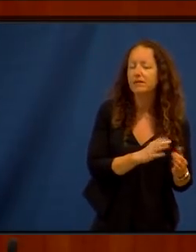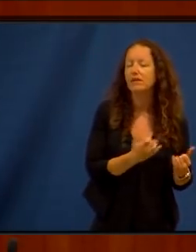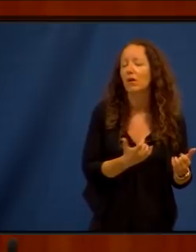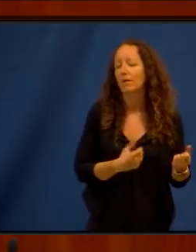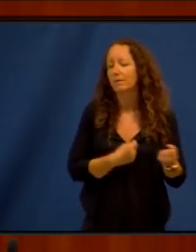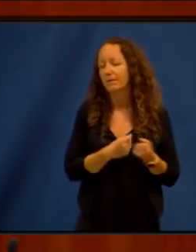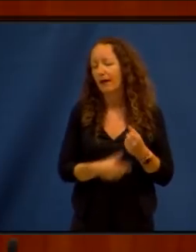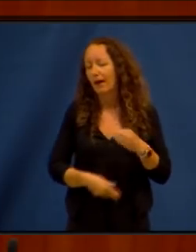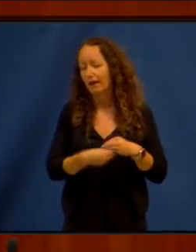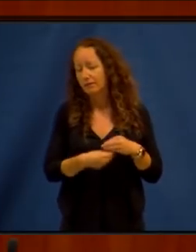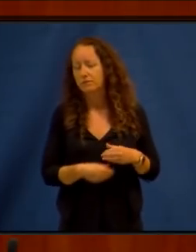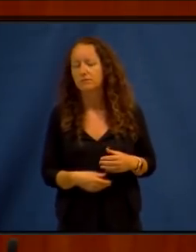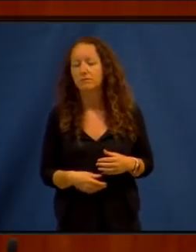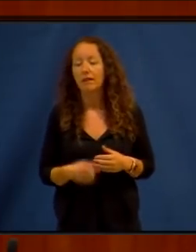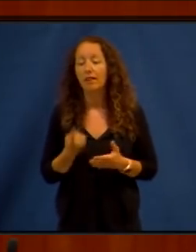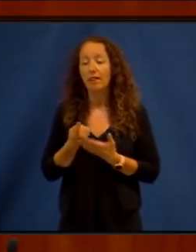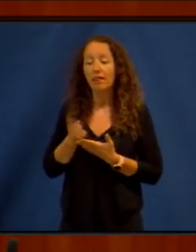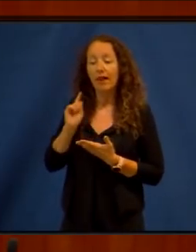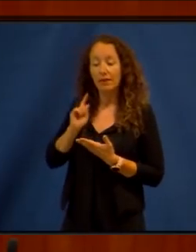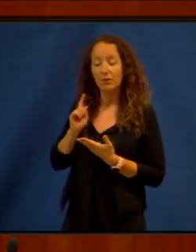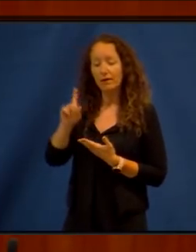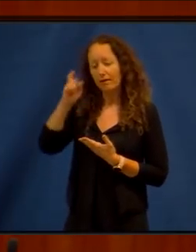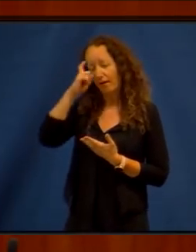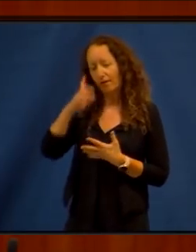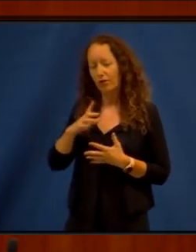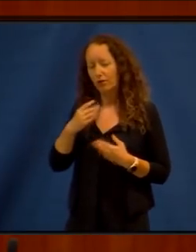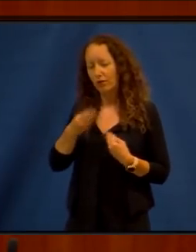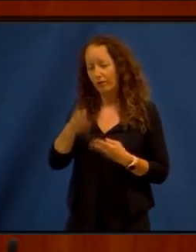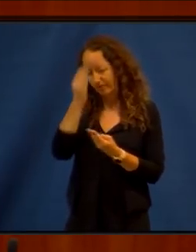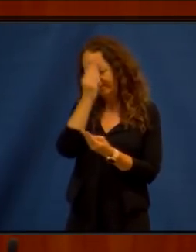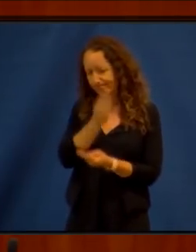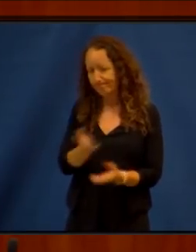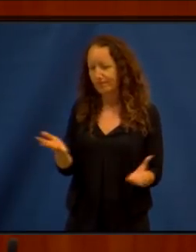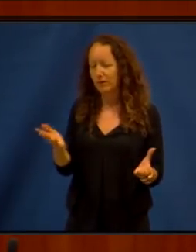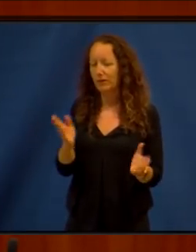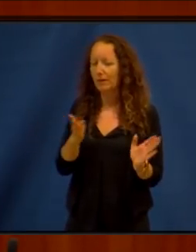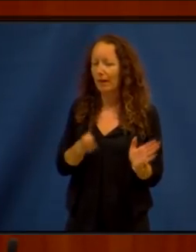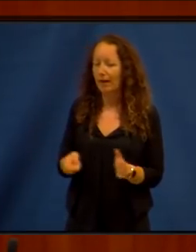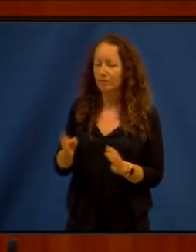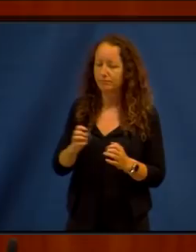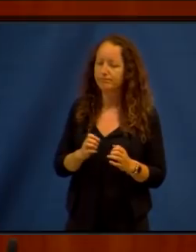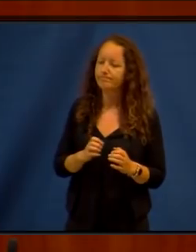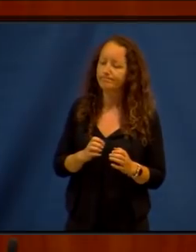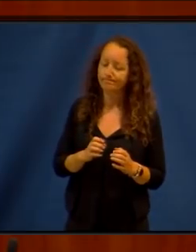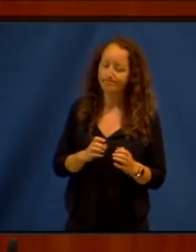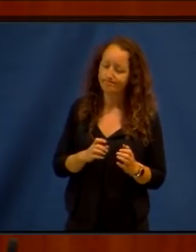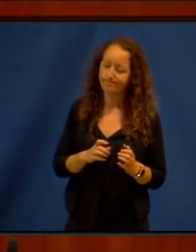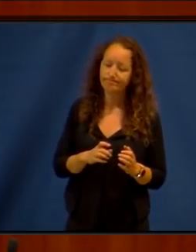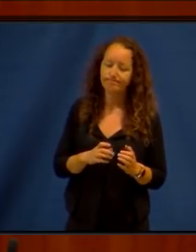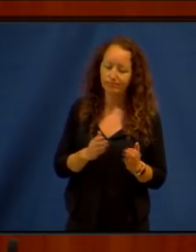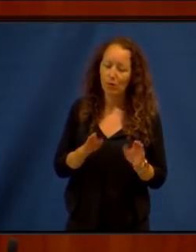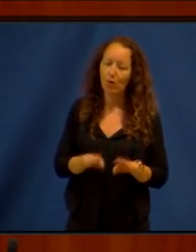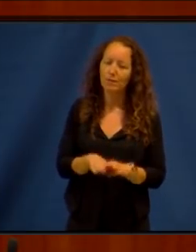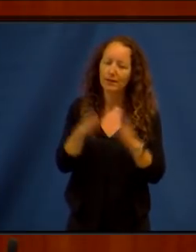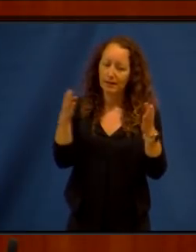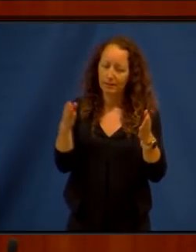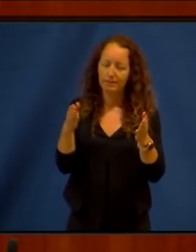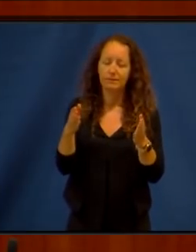week that the governor's office was going to lift the ban on elective non-essential